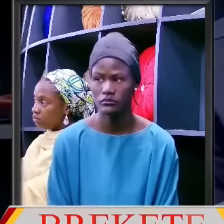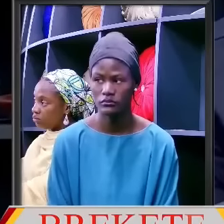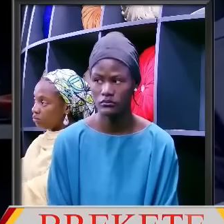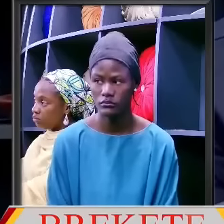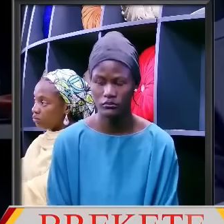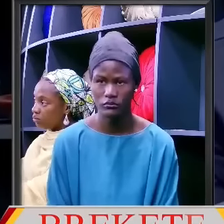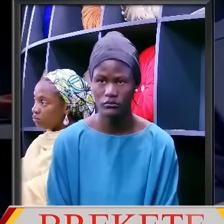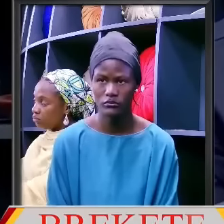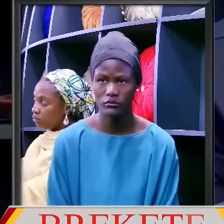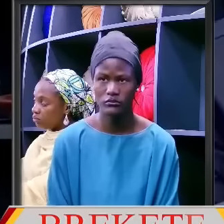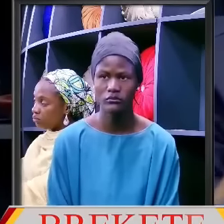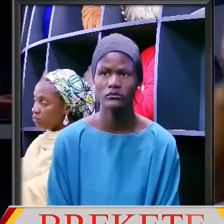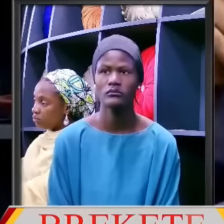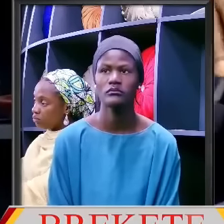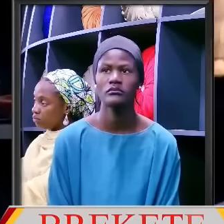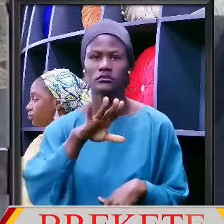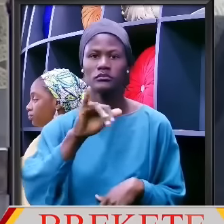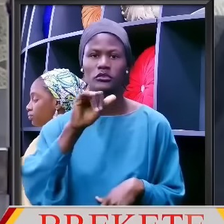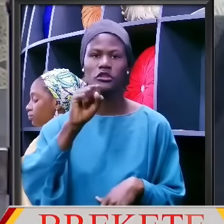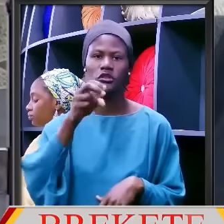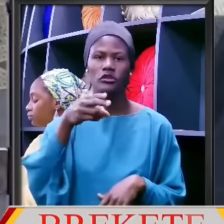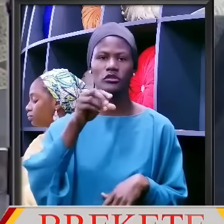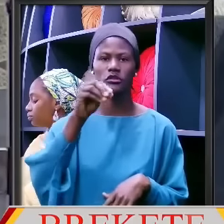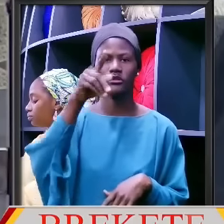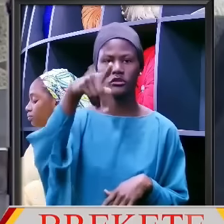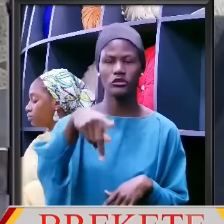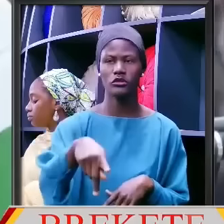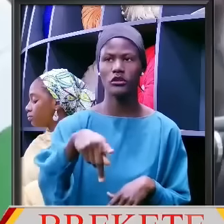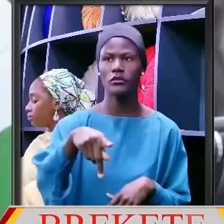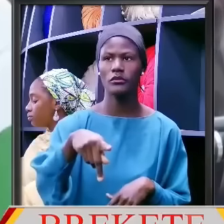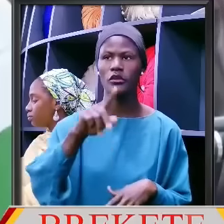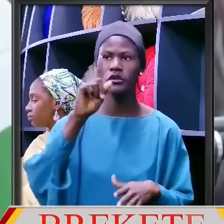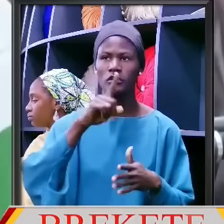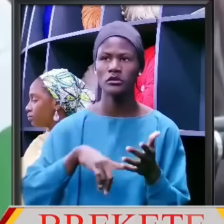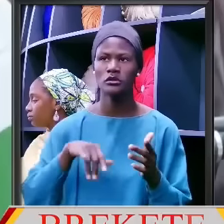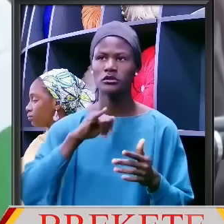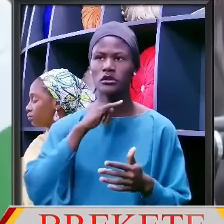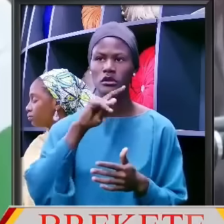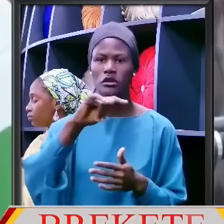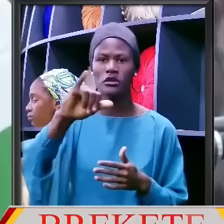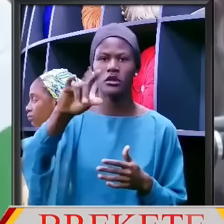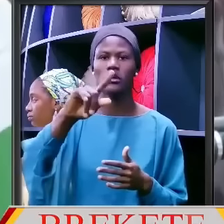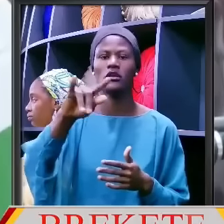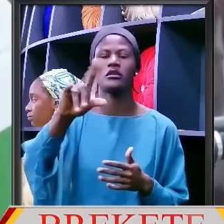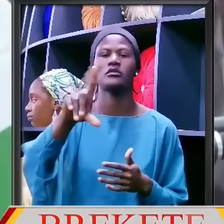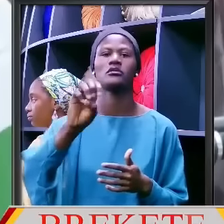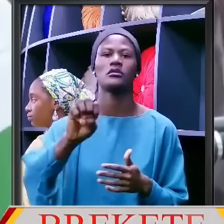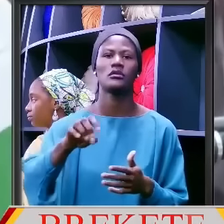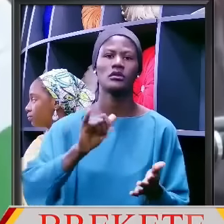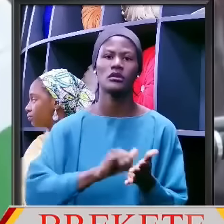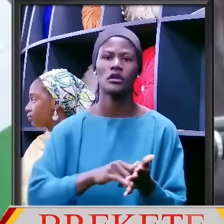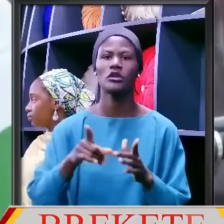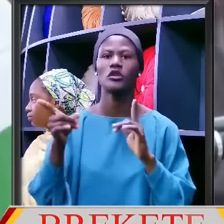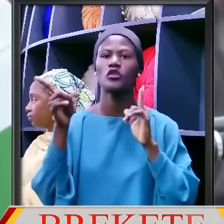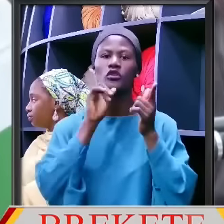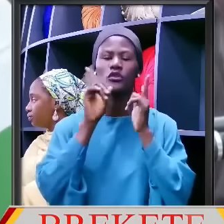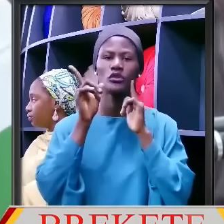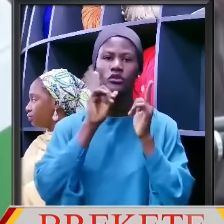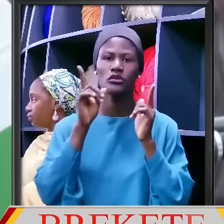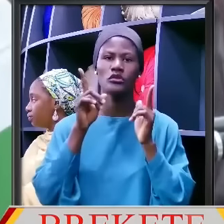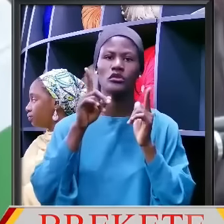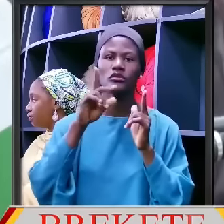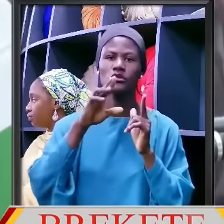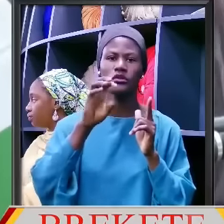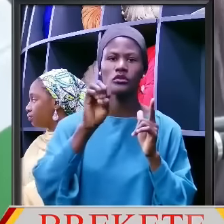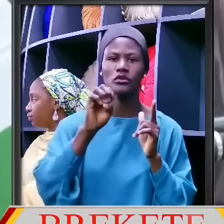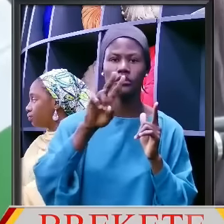side. Thank you very much. Waiting be the title waiting they take talk before they talk